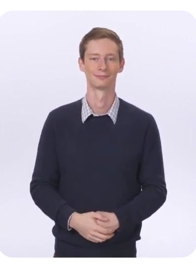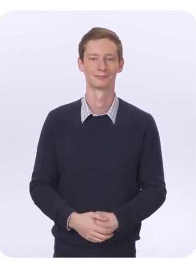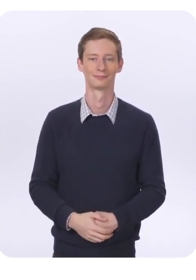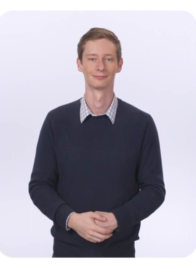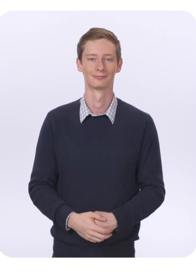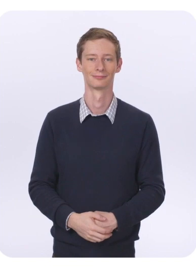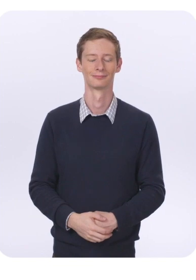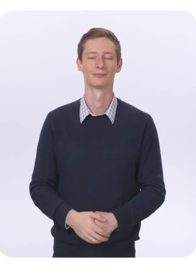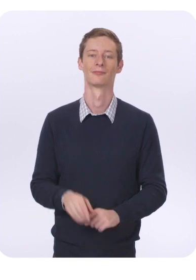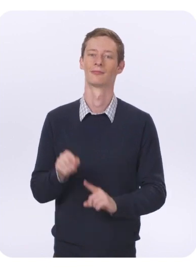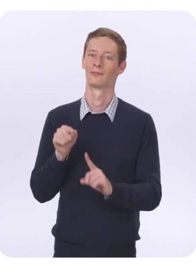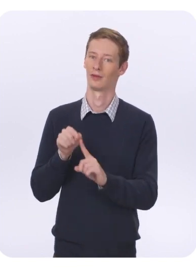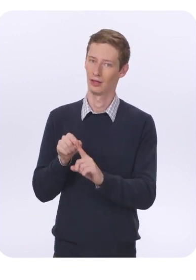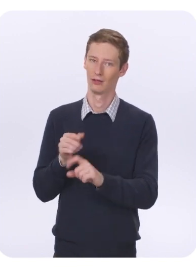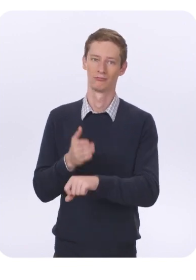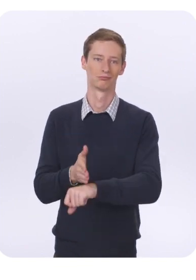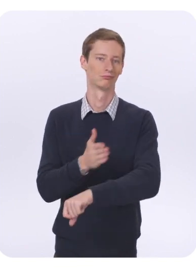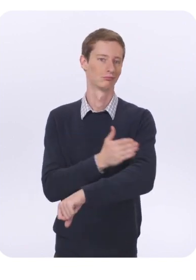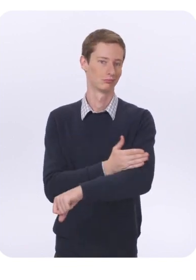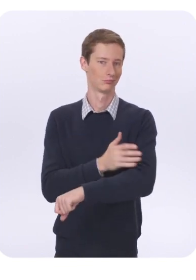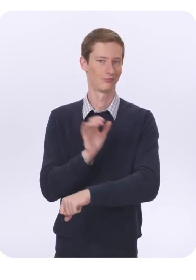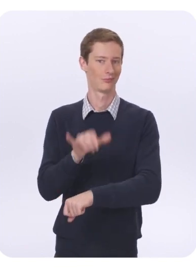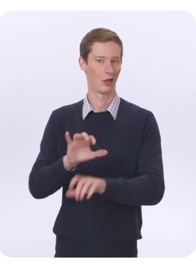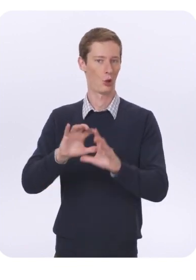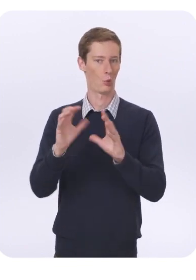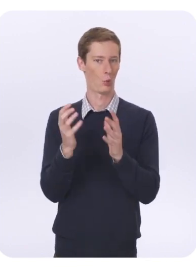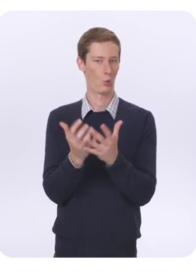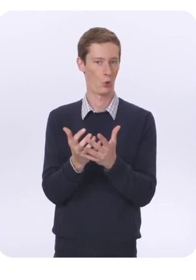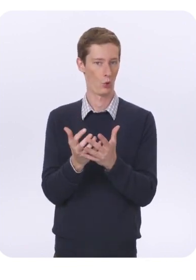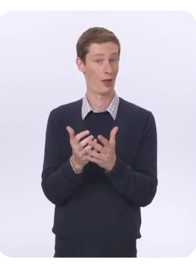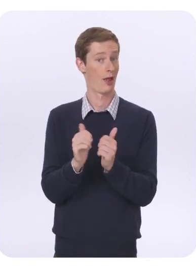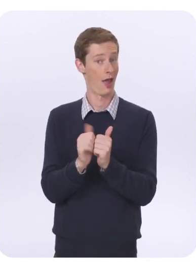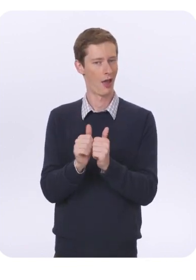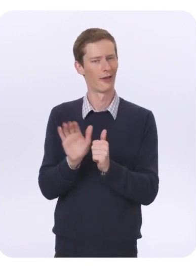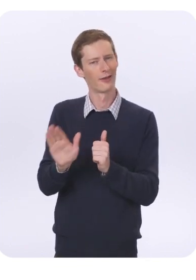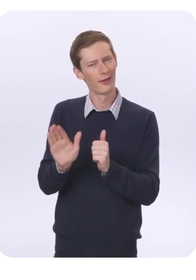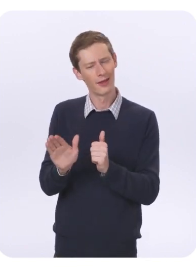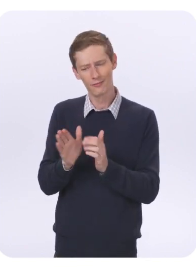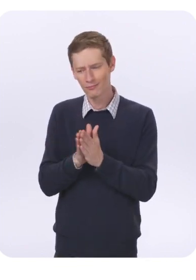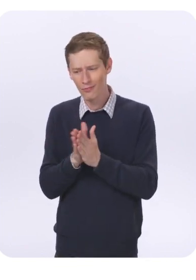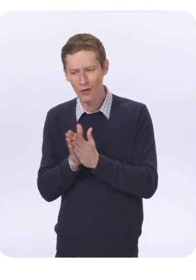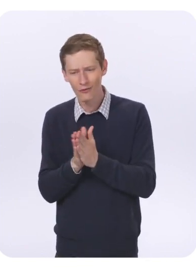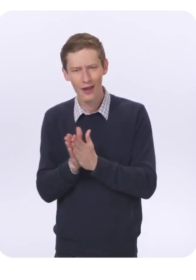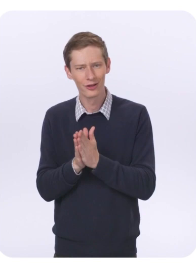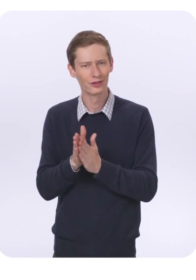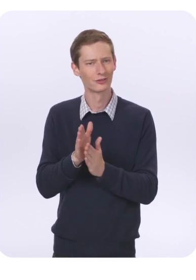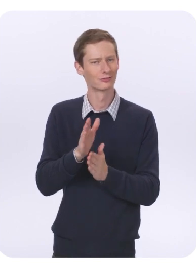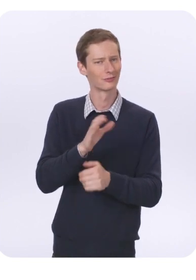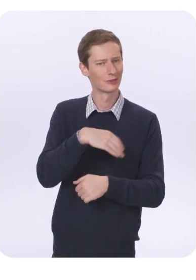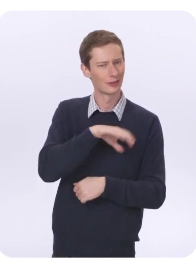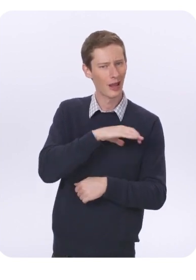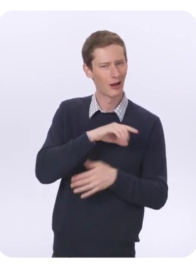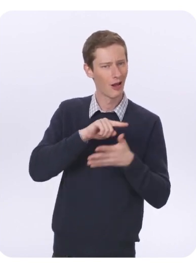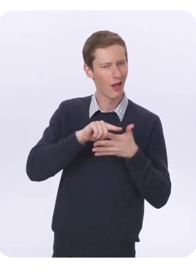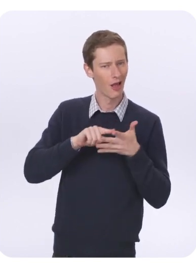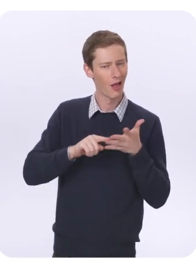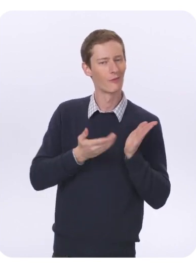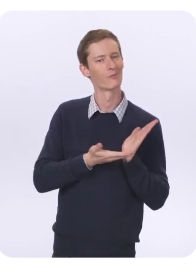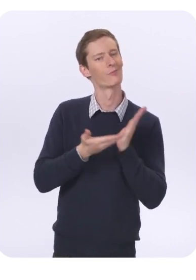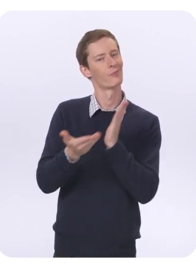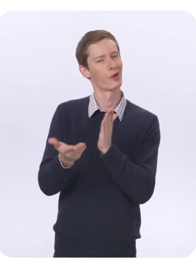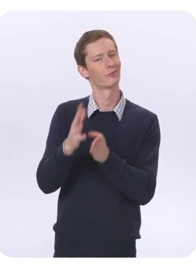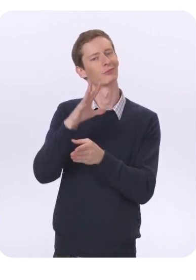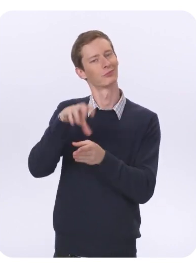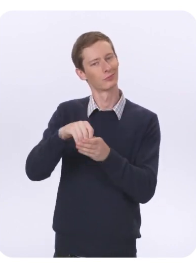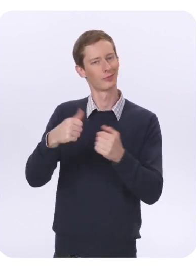He enriches the world we are building by bringing his own motivation and traits to the game. An important aspect of any standalone